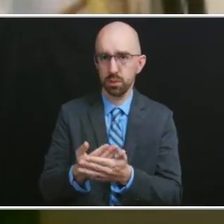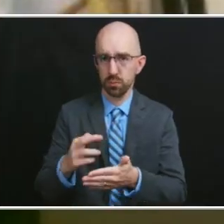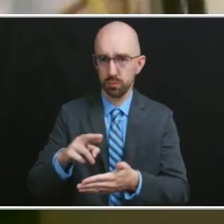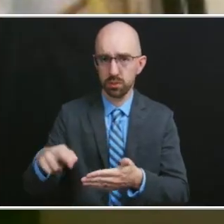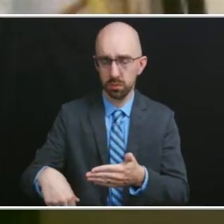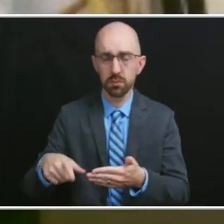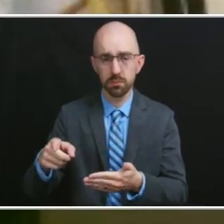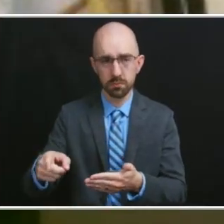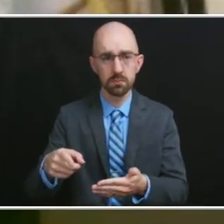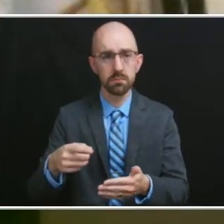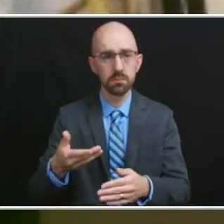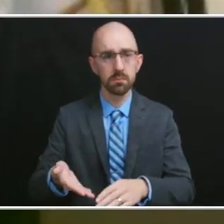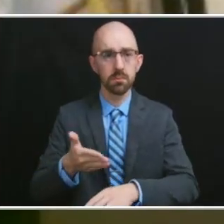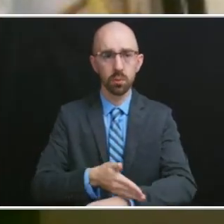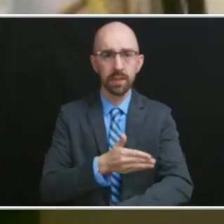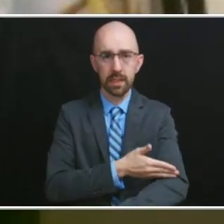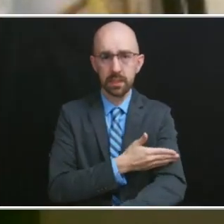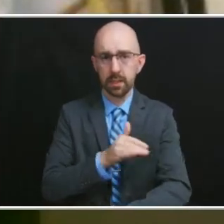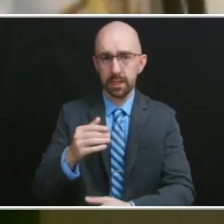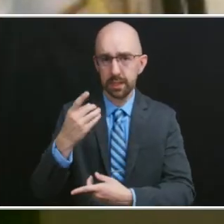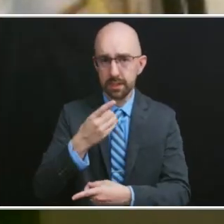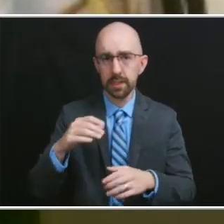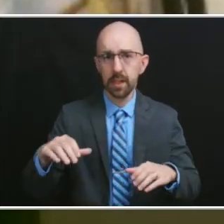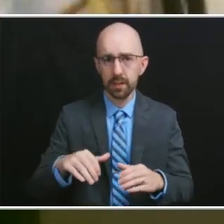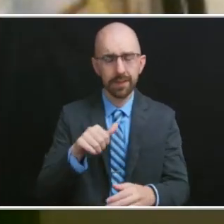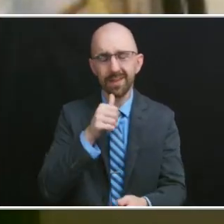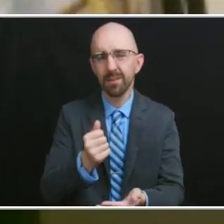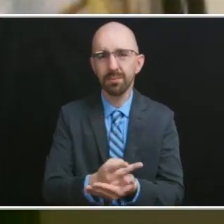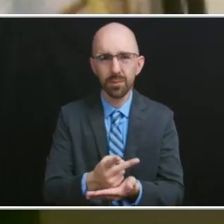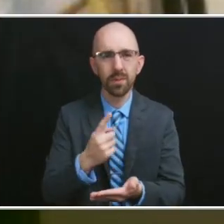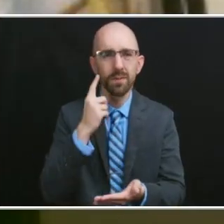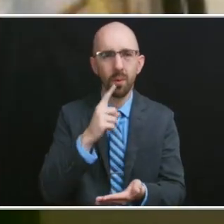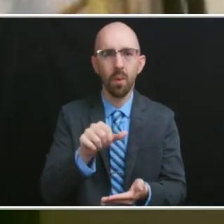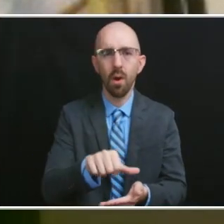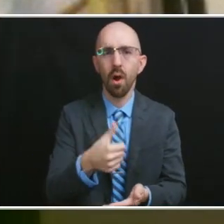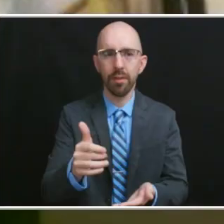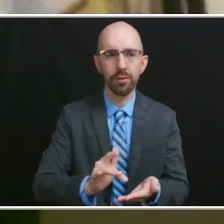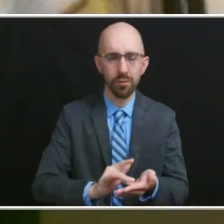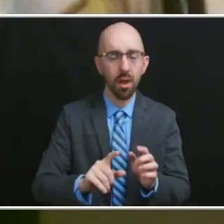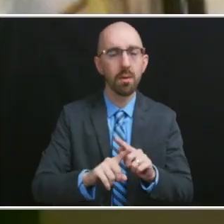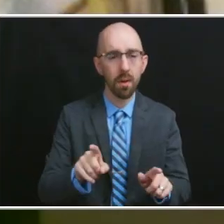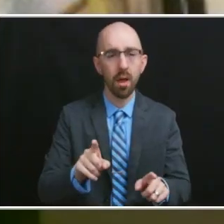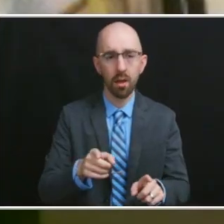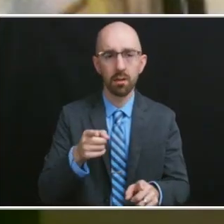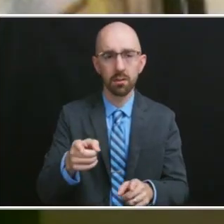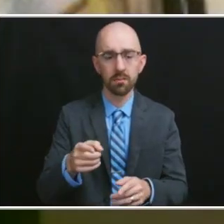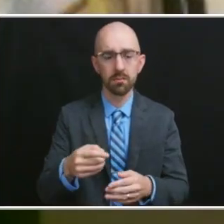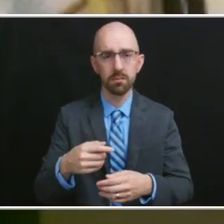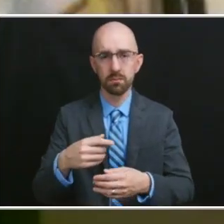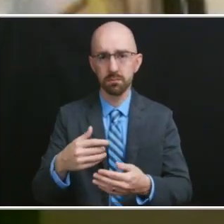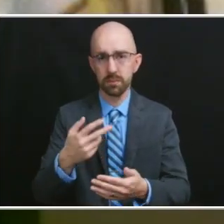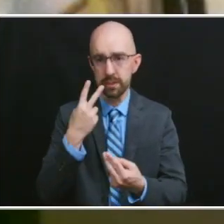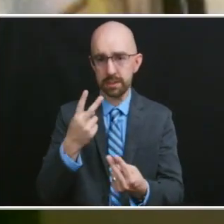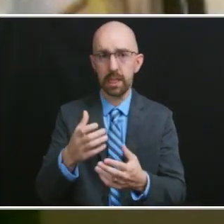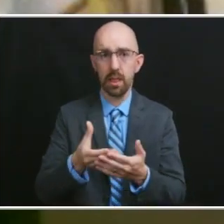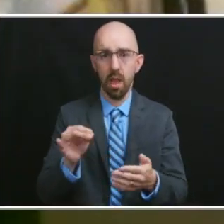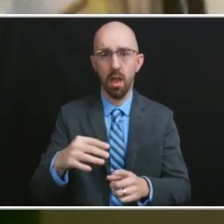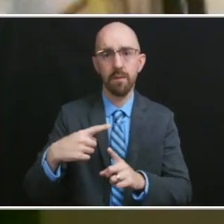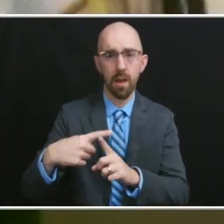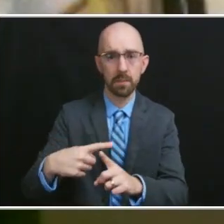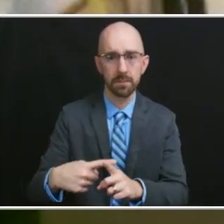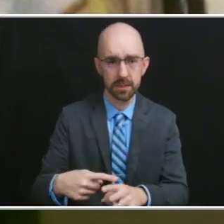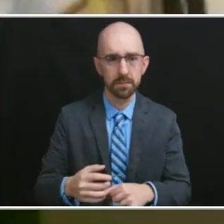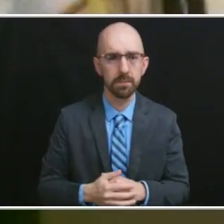improving disease activity in those patients. It's not yet approved, as in the case with the other drug, but it's generating a lot of optimism. We also have